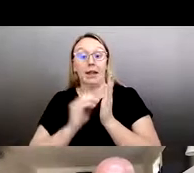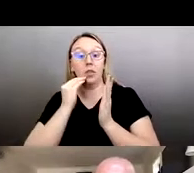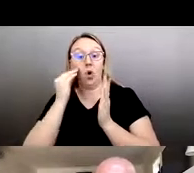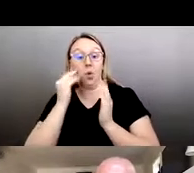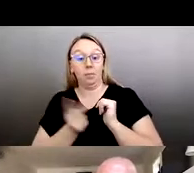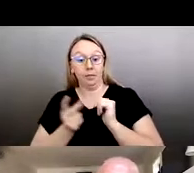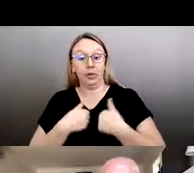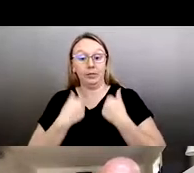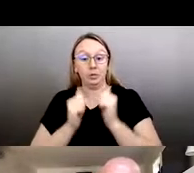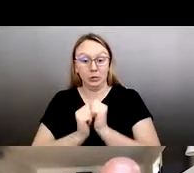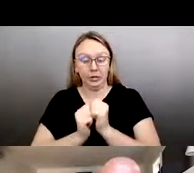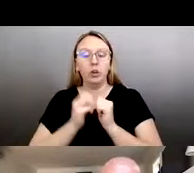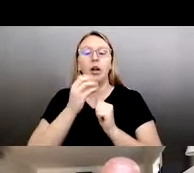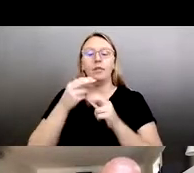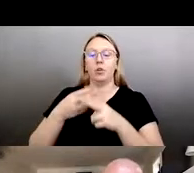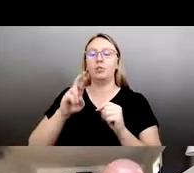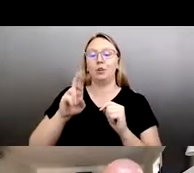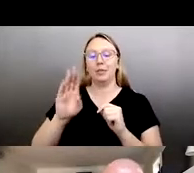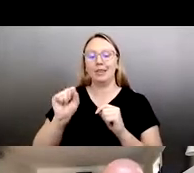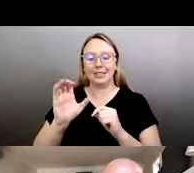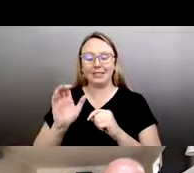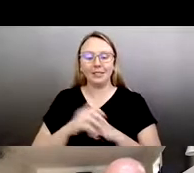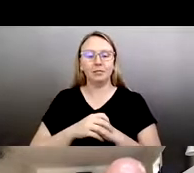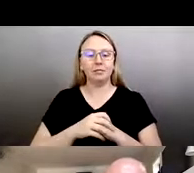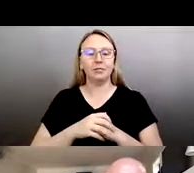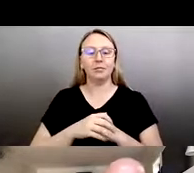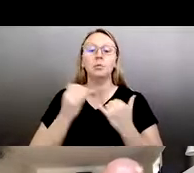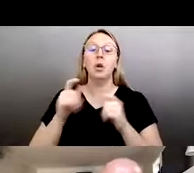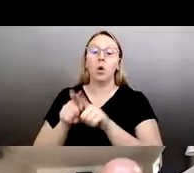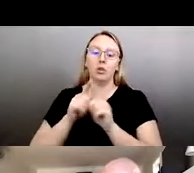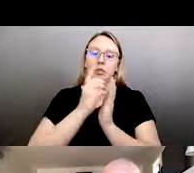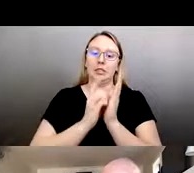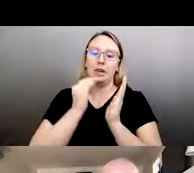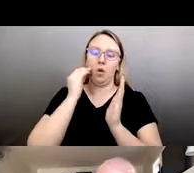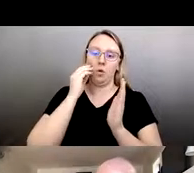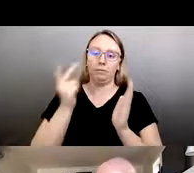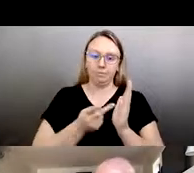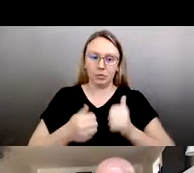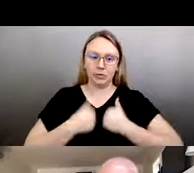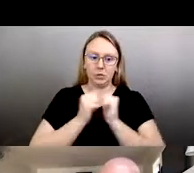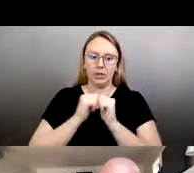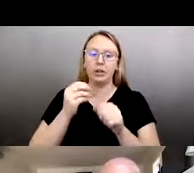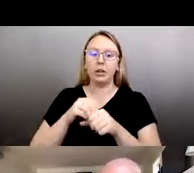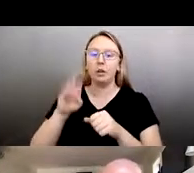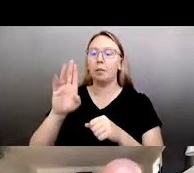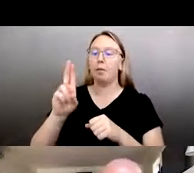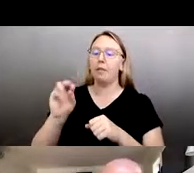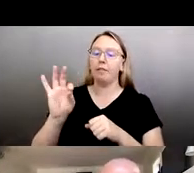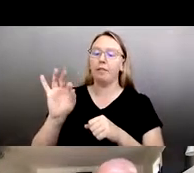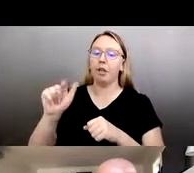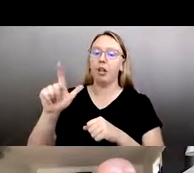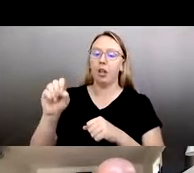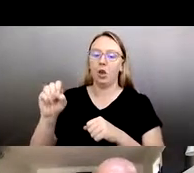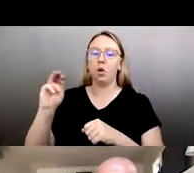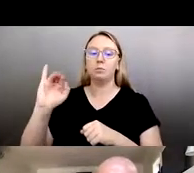now the RBSC, but he also designed a home for them to live in New Buffalo, Michigan, which was completed in 1982, only